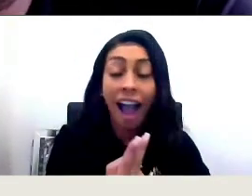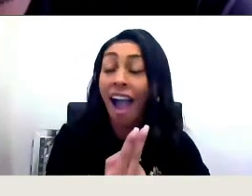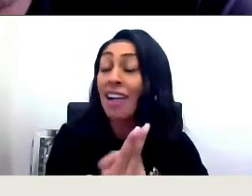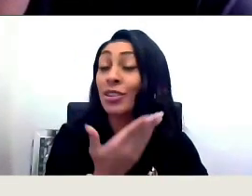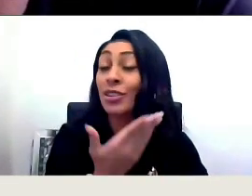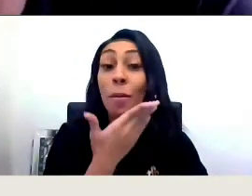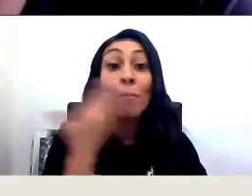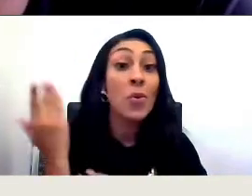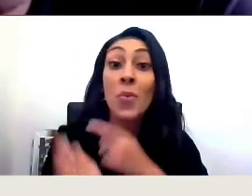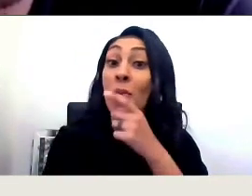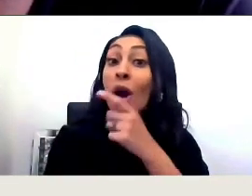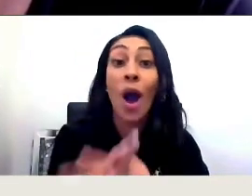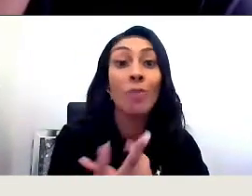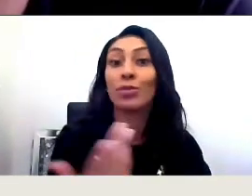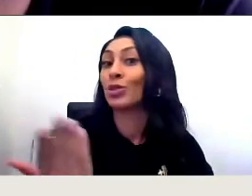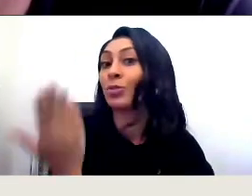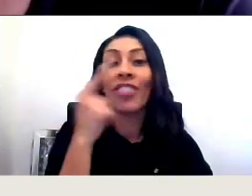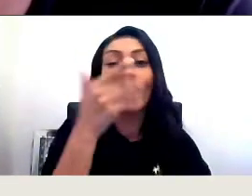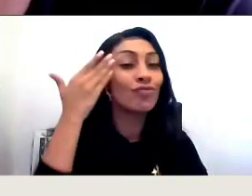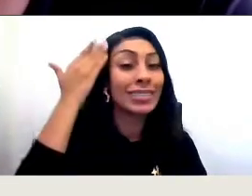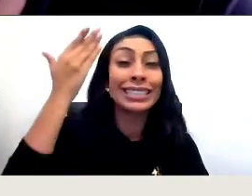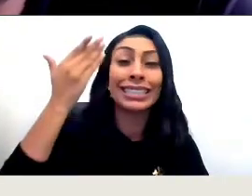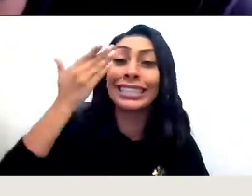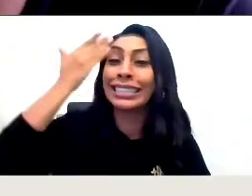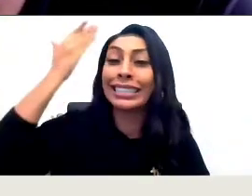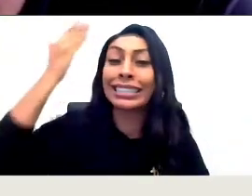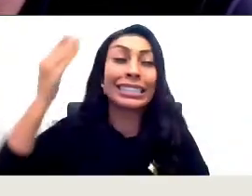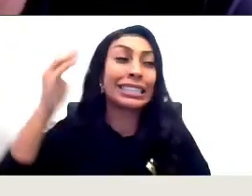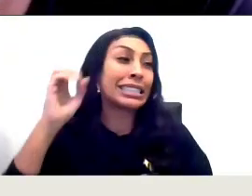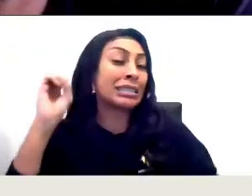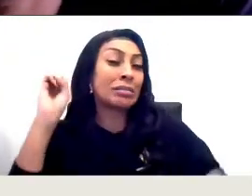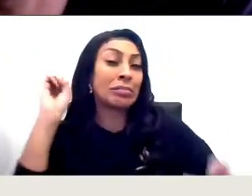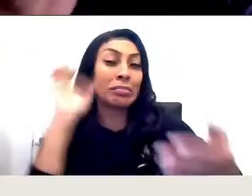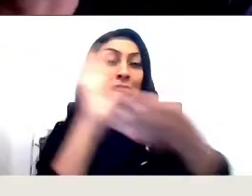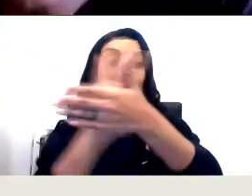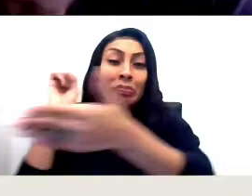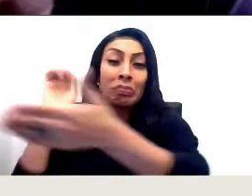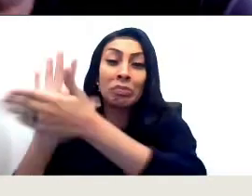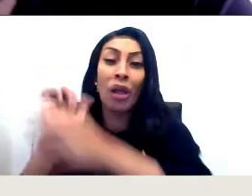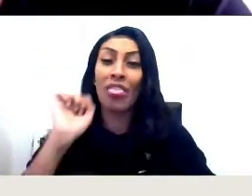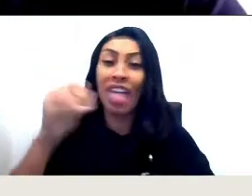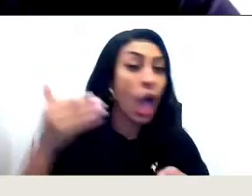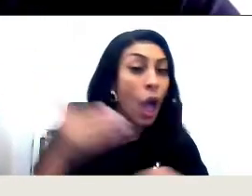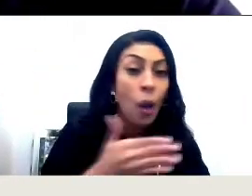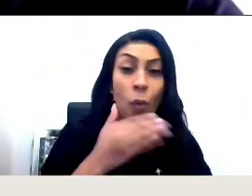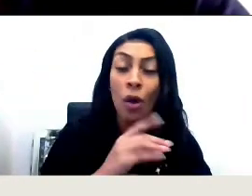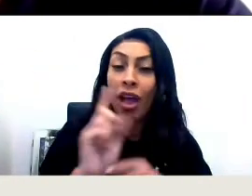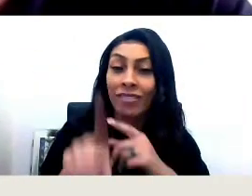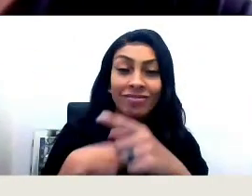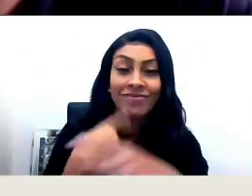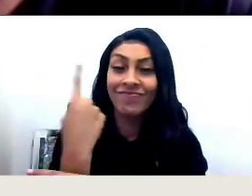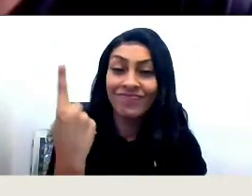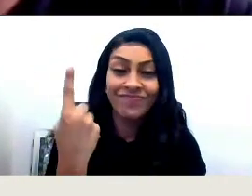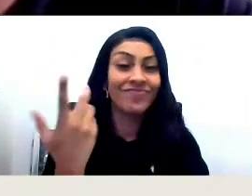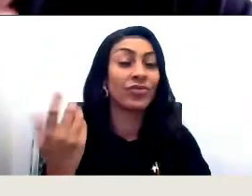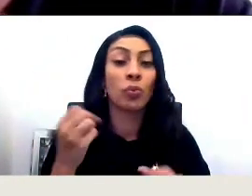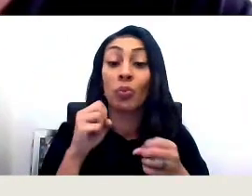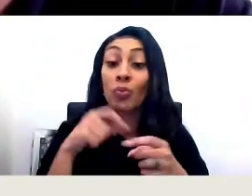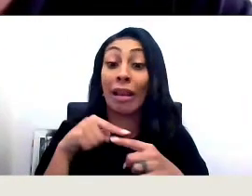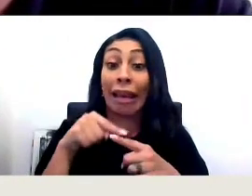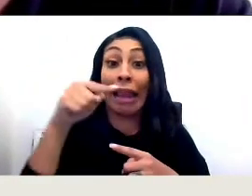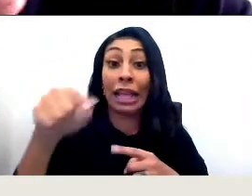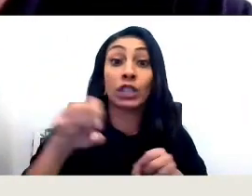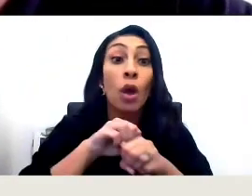opportunities for them to dream, for them to be able to put up work. Next week, we're launching